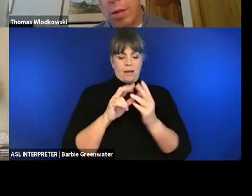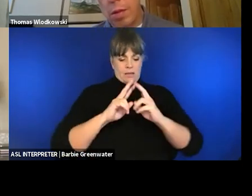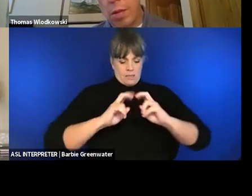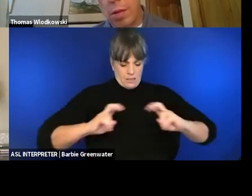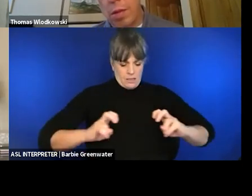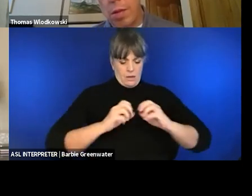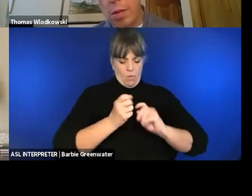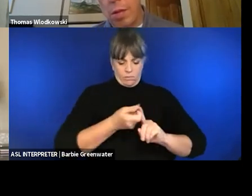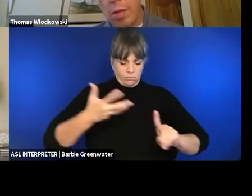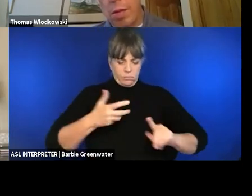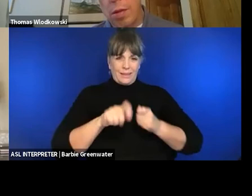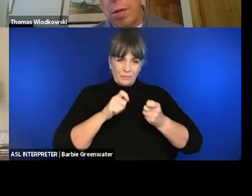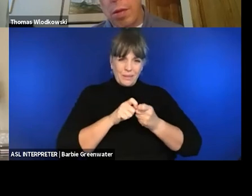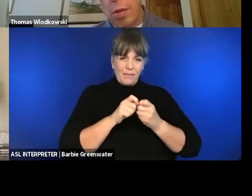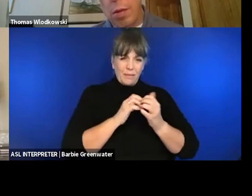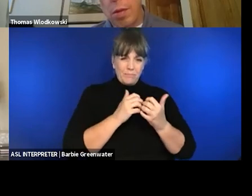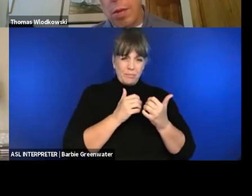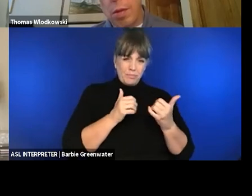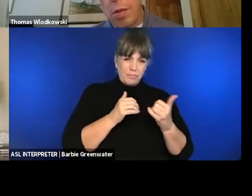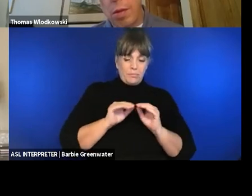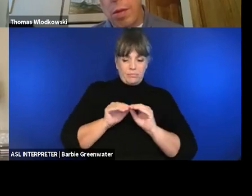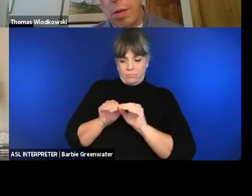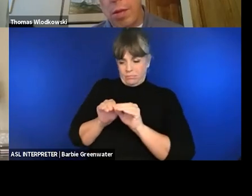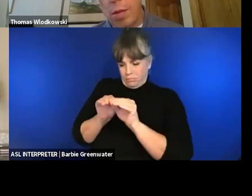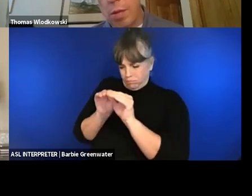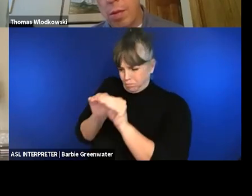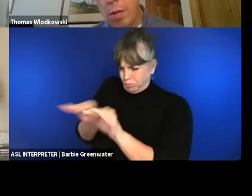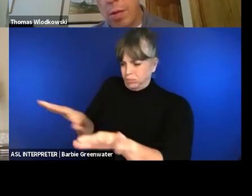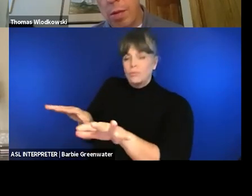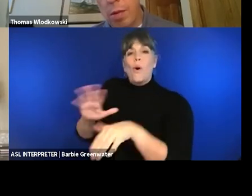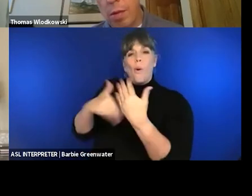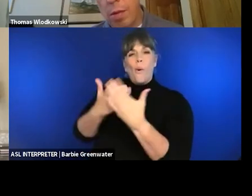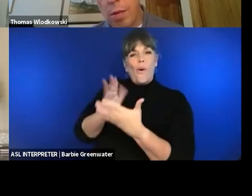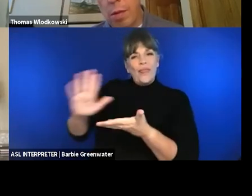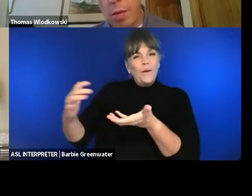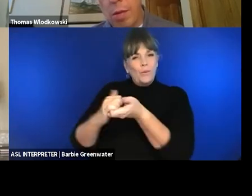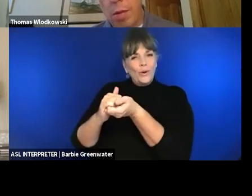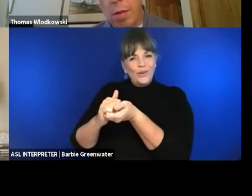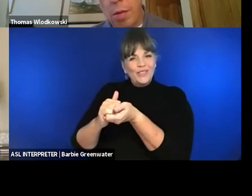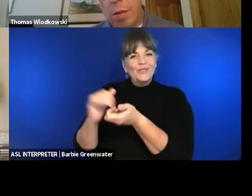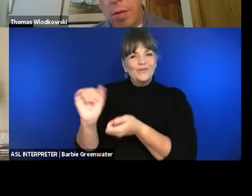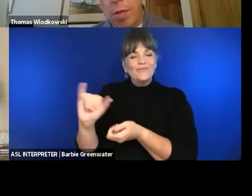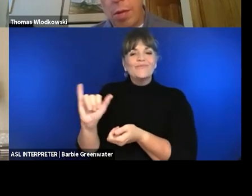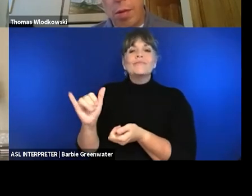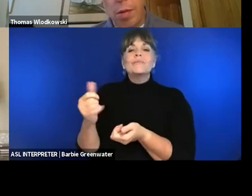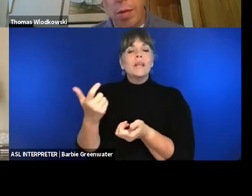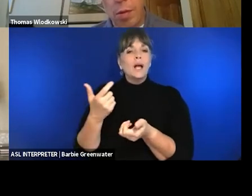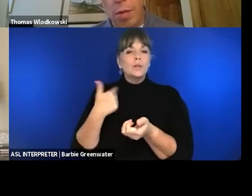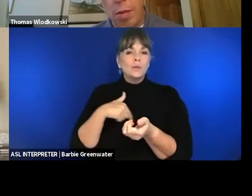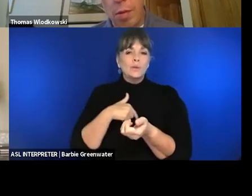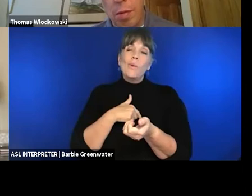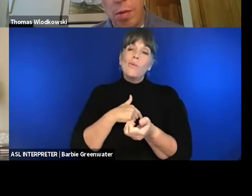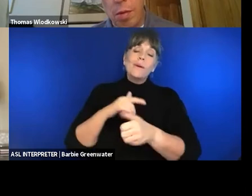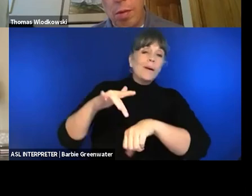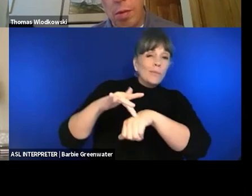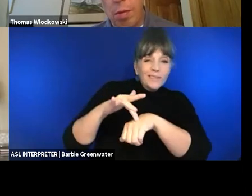specific versions that will reach, obviously, all of the partners themselves. And we might touch upon it, but that is